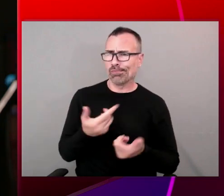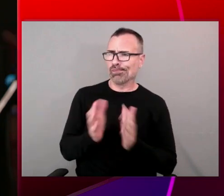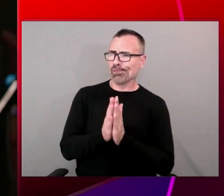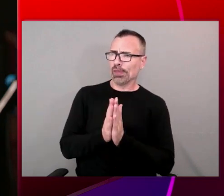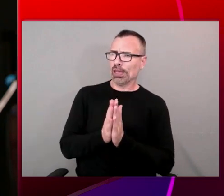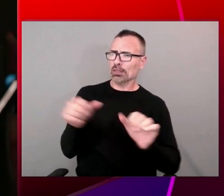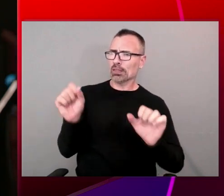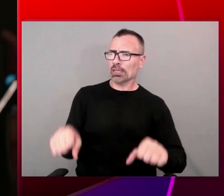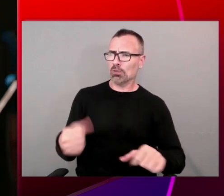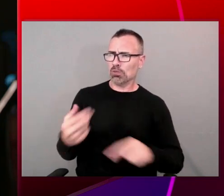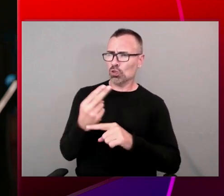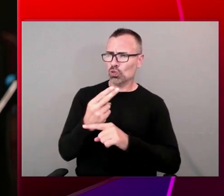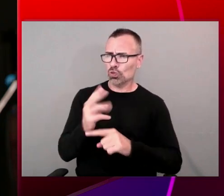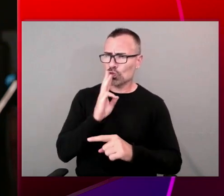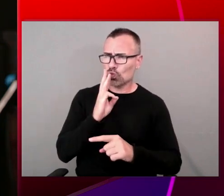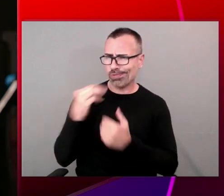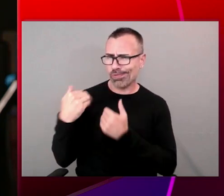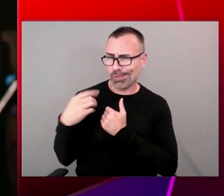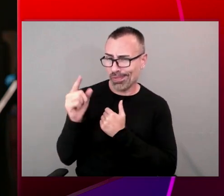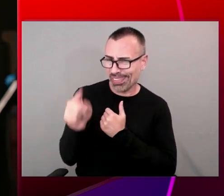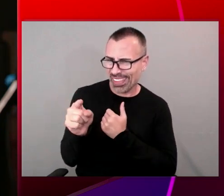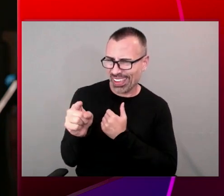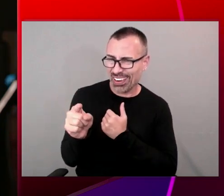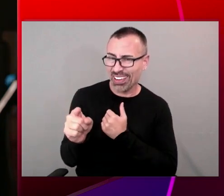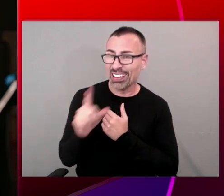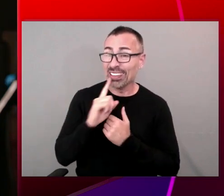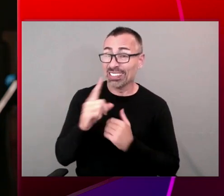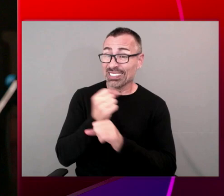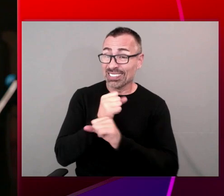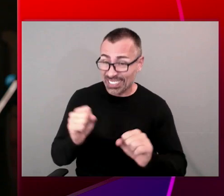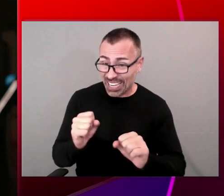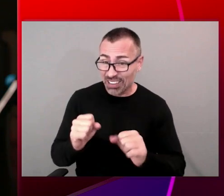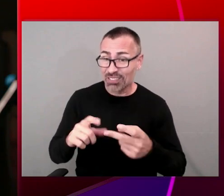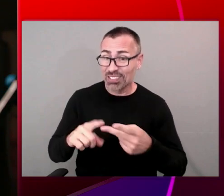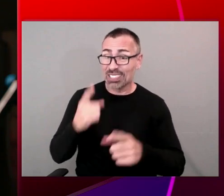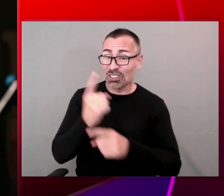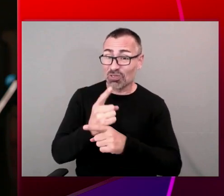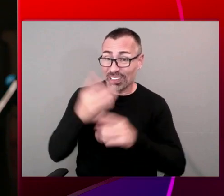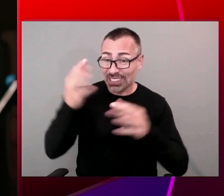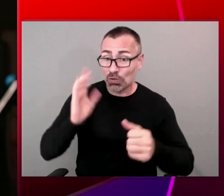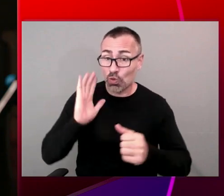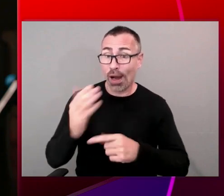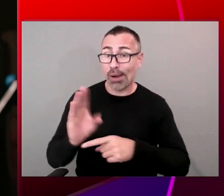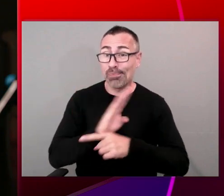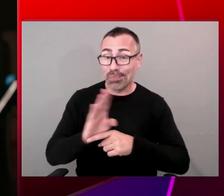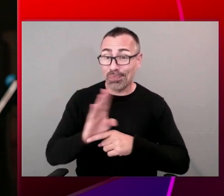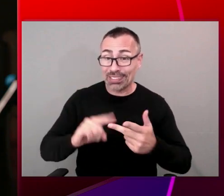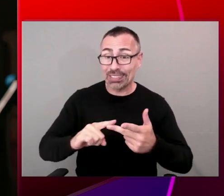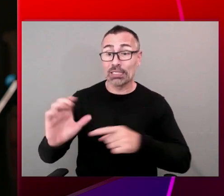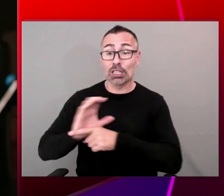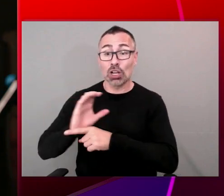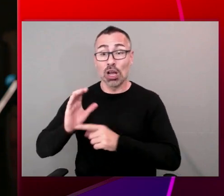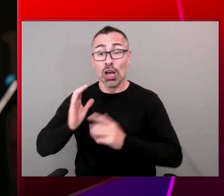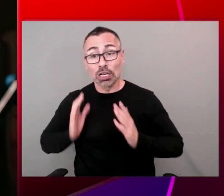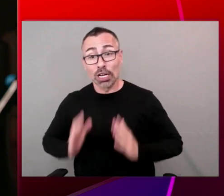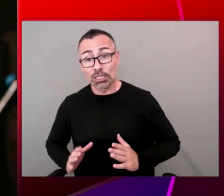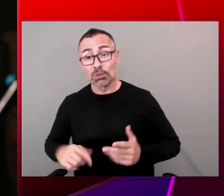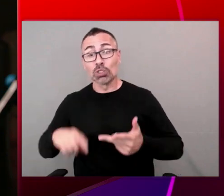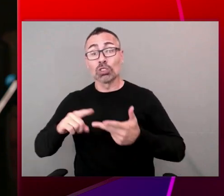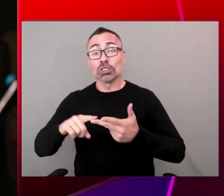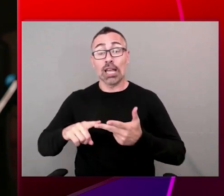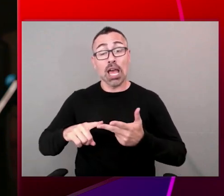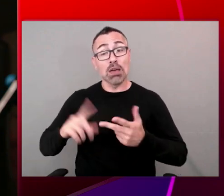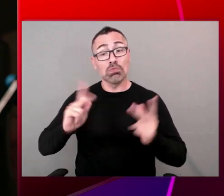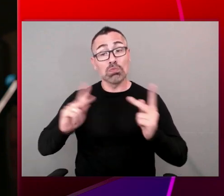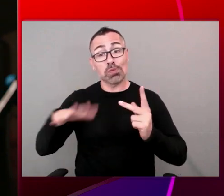responsibly and safely? Is it the right decision for our business, for our customers, and for the community? And in certain cases, the answer is no. But